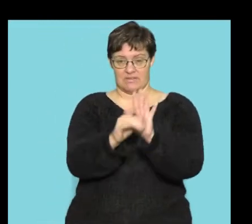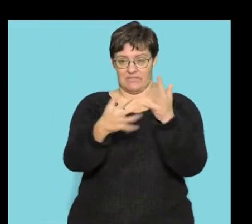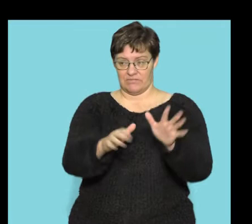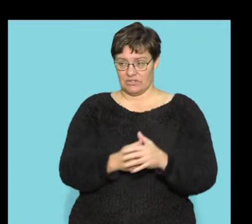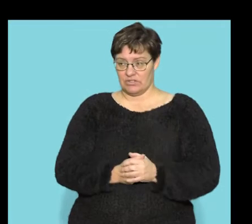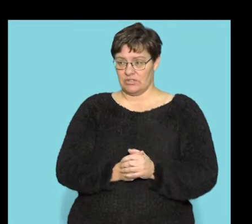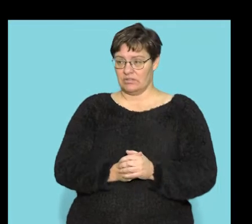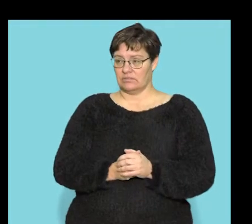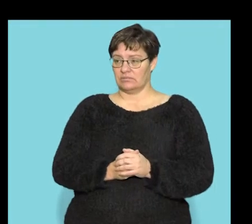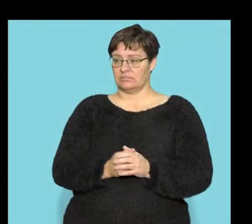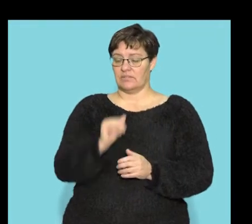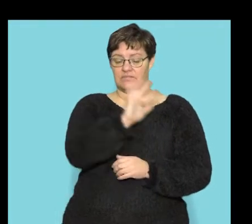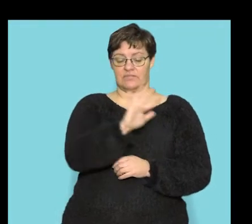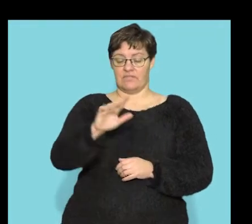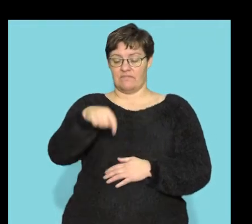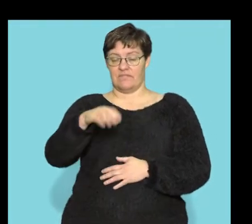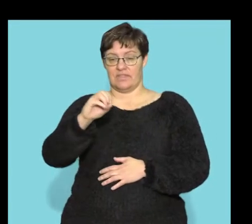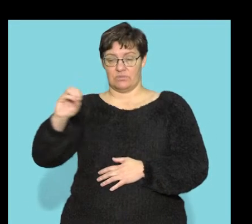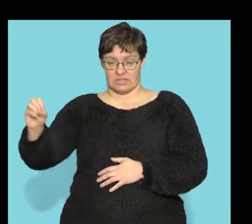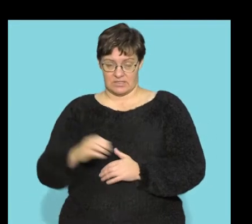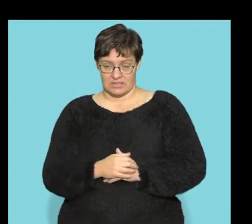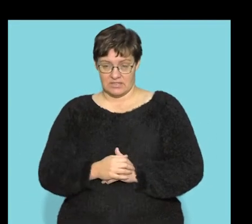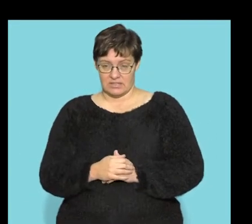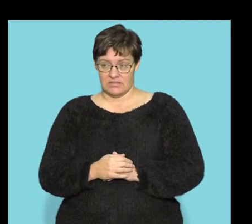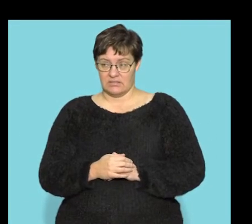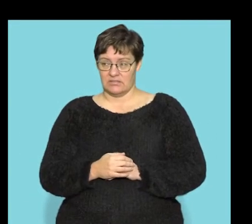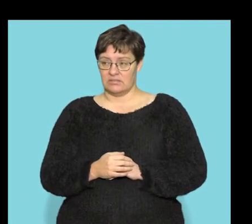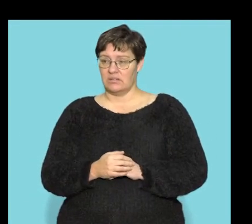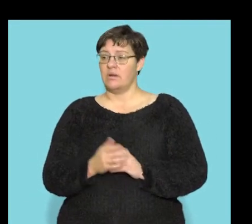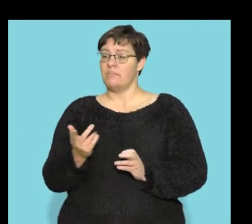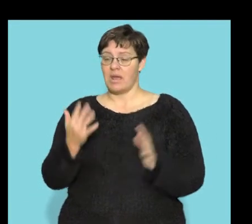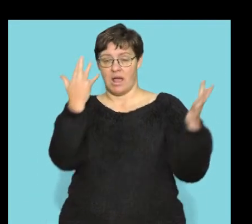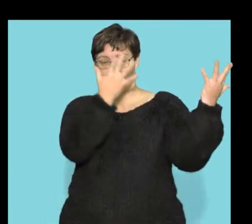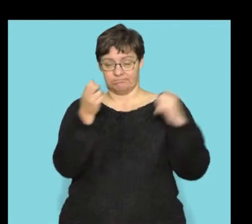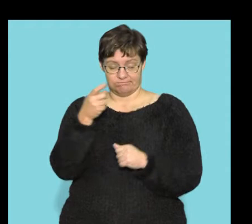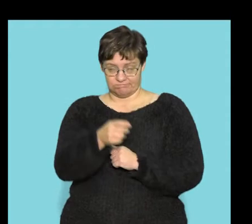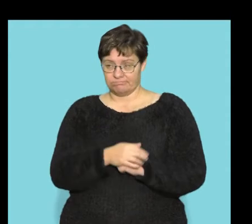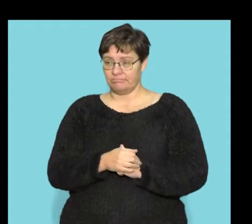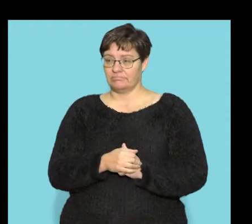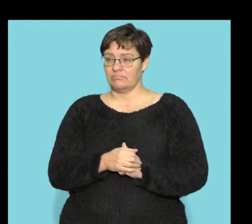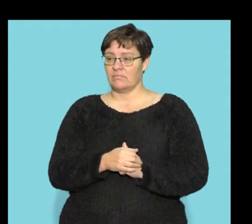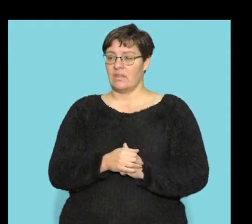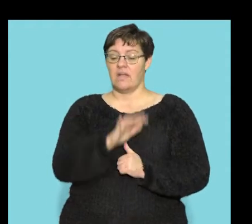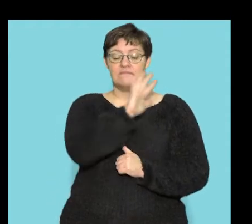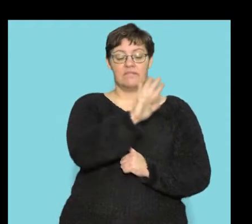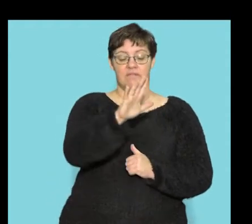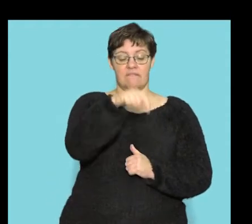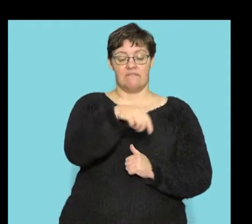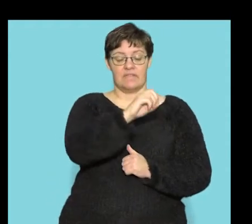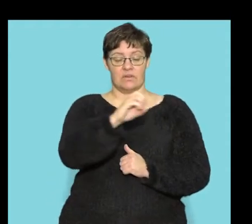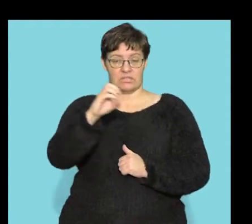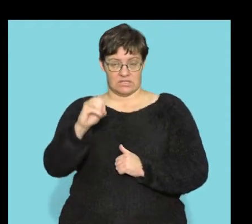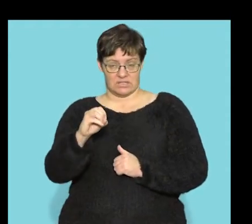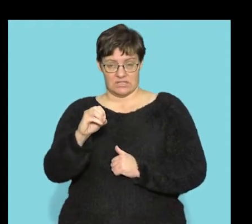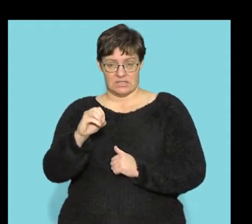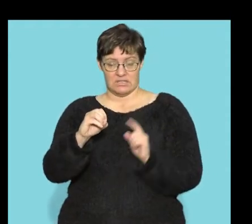Where it is, there's it, 55,000. So therefore, when I'm doing my calculation, remember, 55,000 is